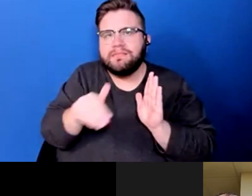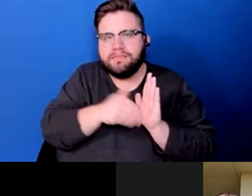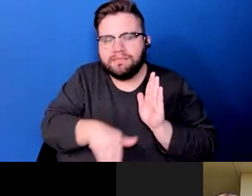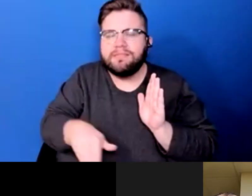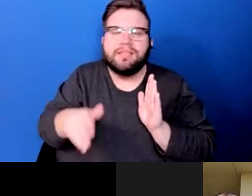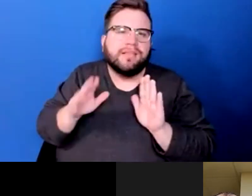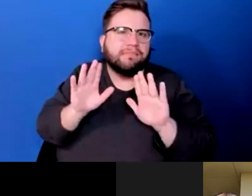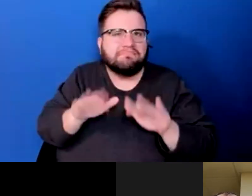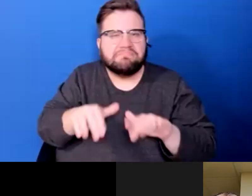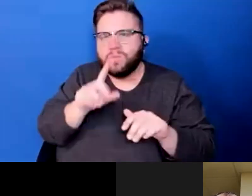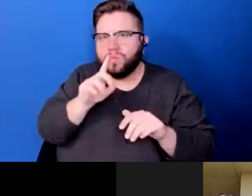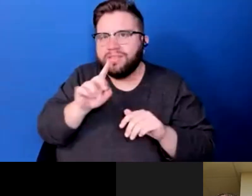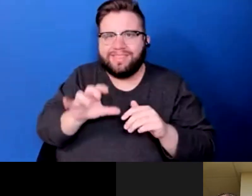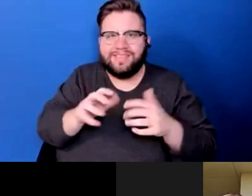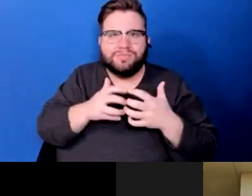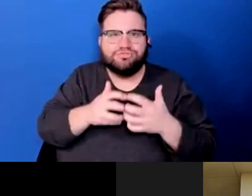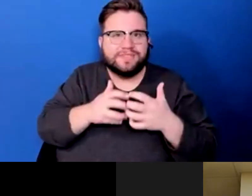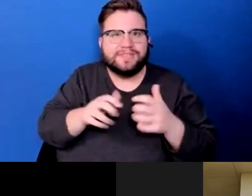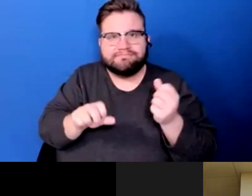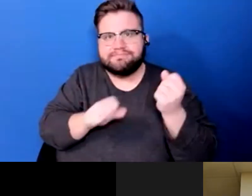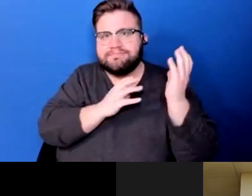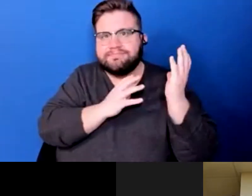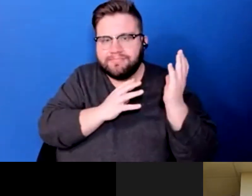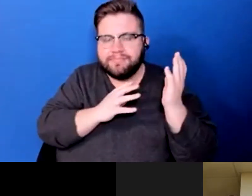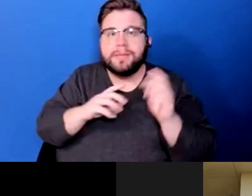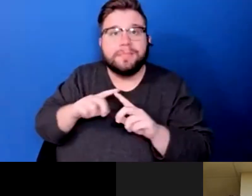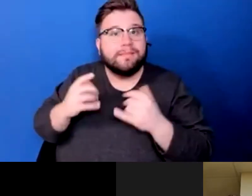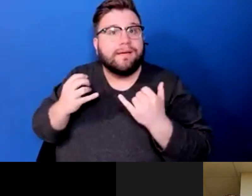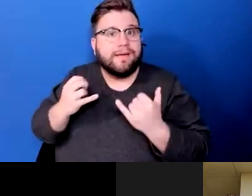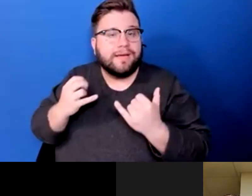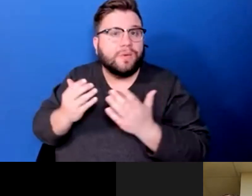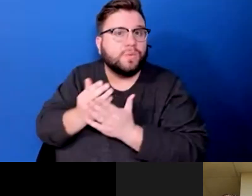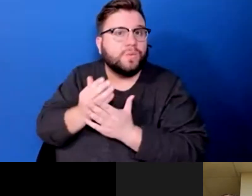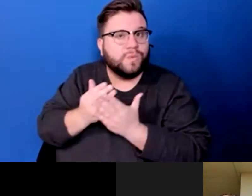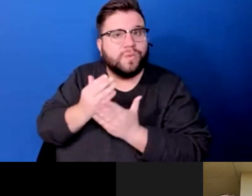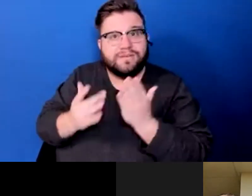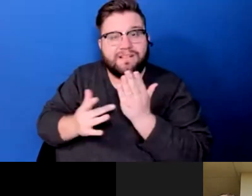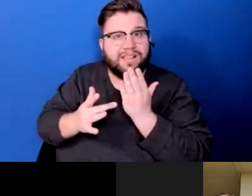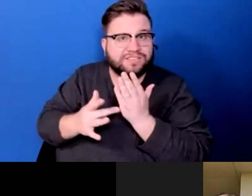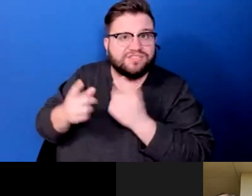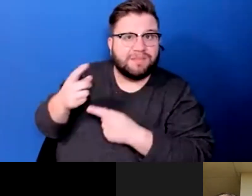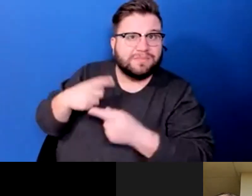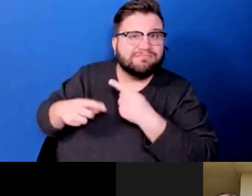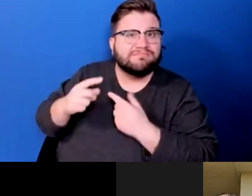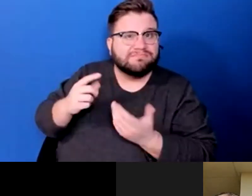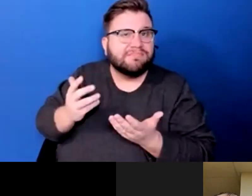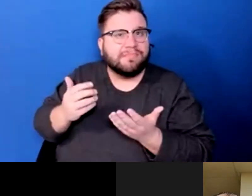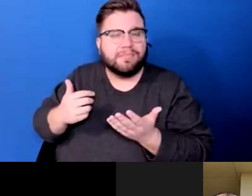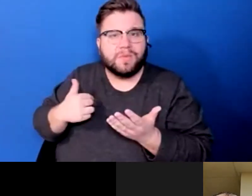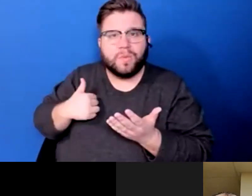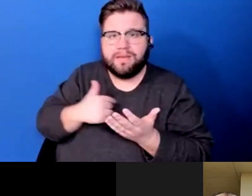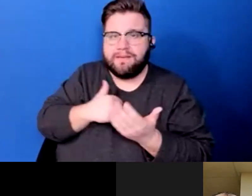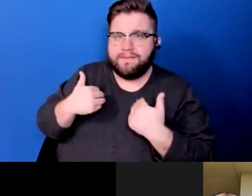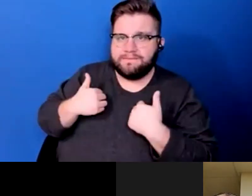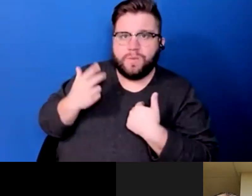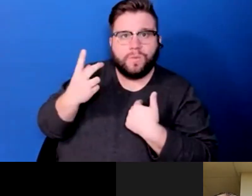we got rid of it. But now, with the technology changing, we actually have a student